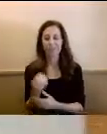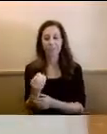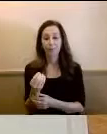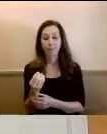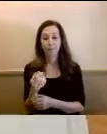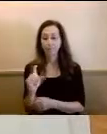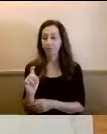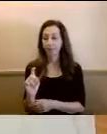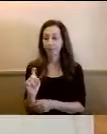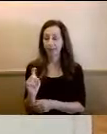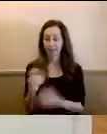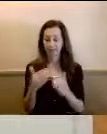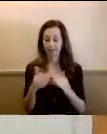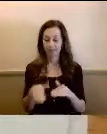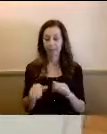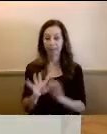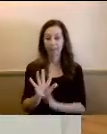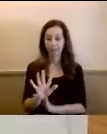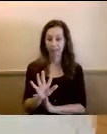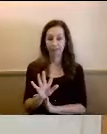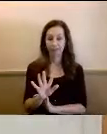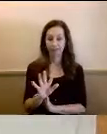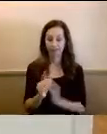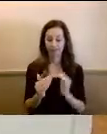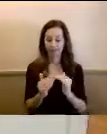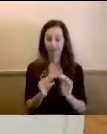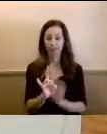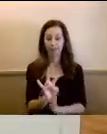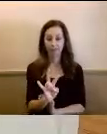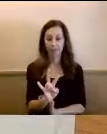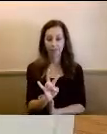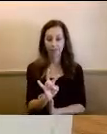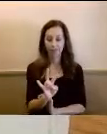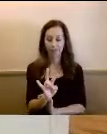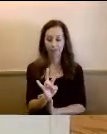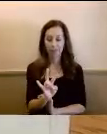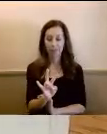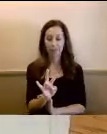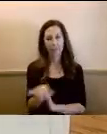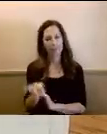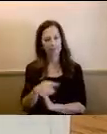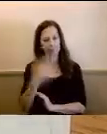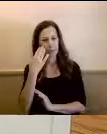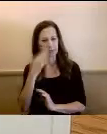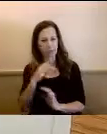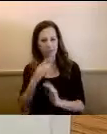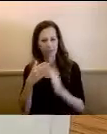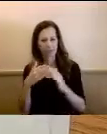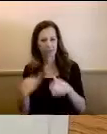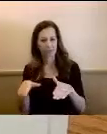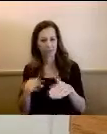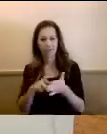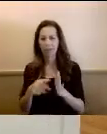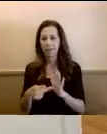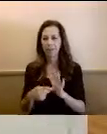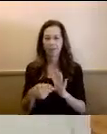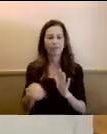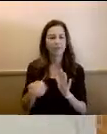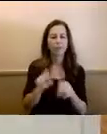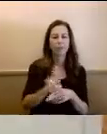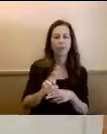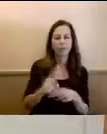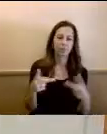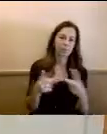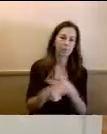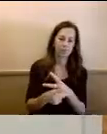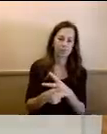So we've got x divided by 5 equals 7. So we know it's division, we know we have to use